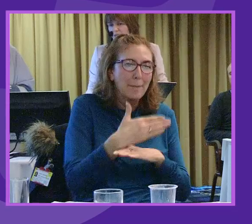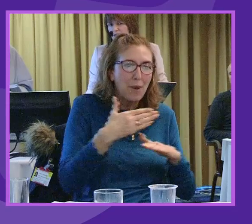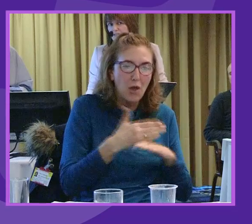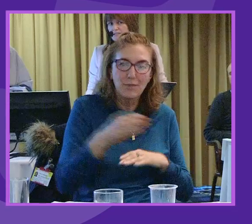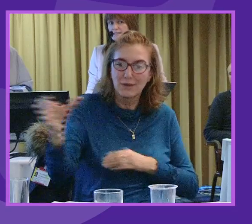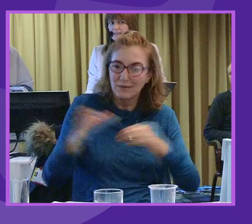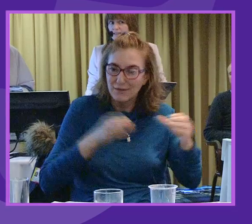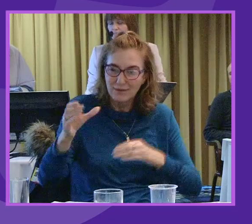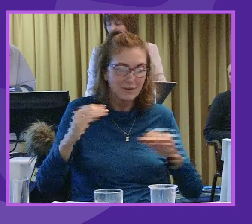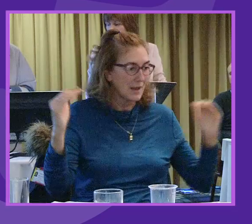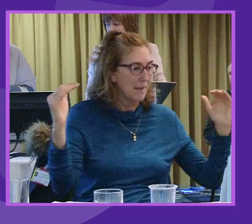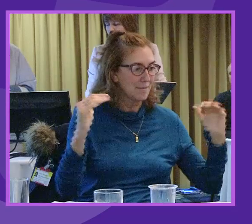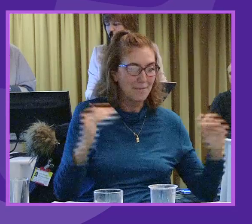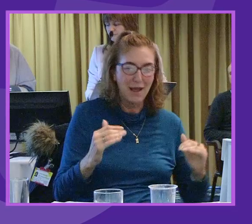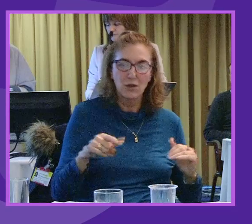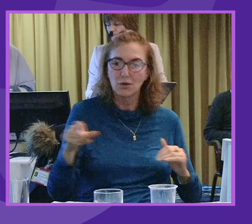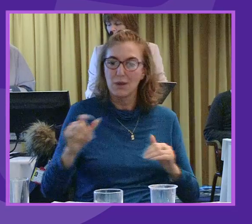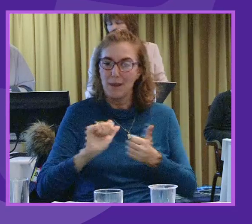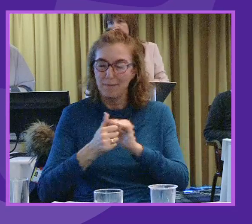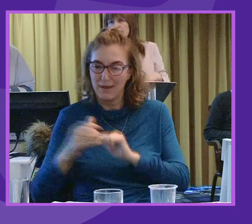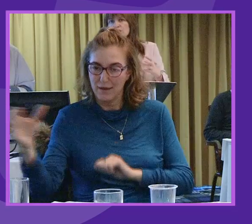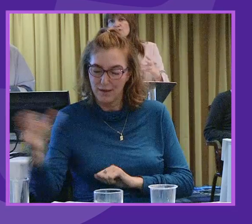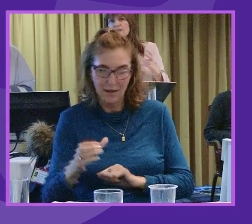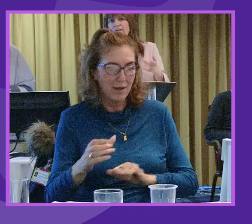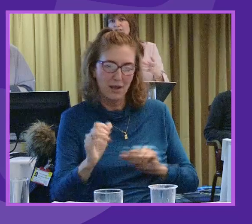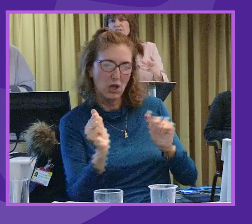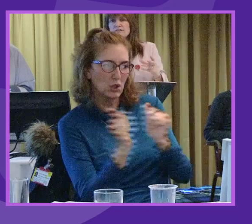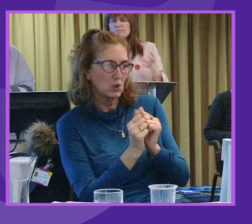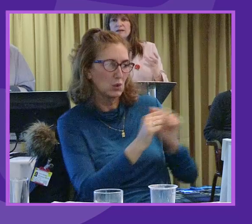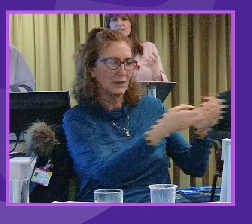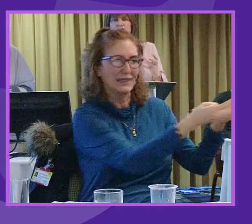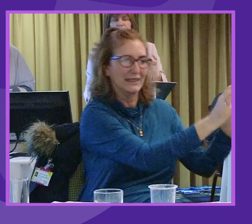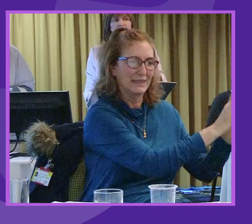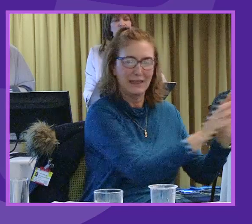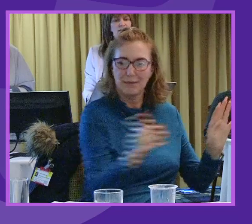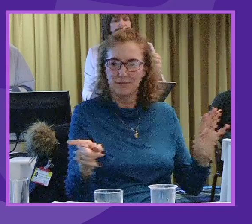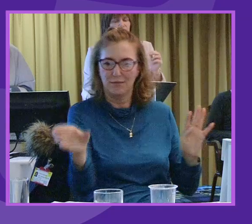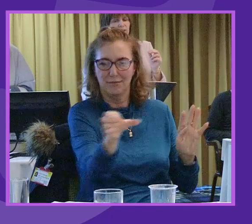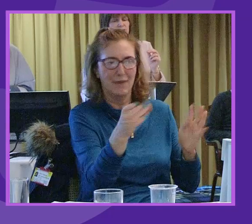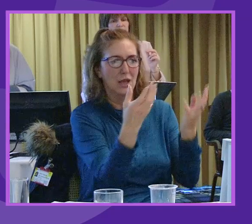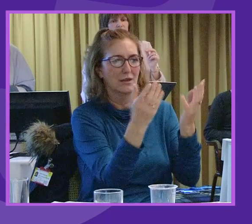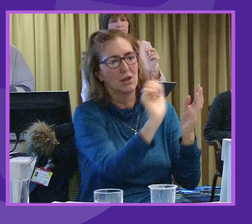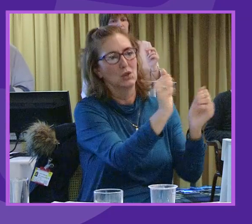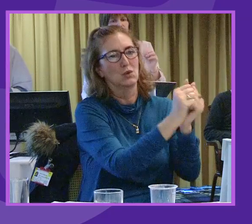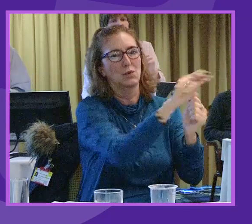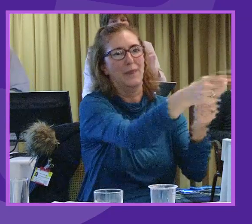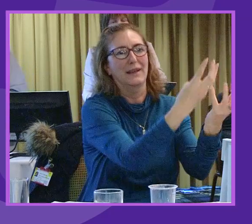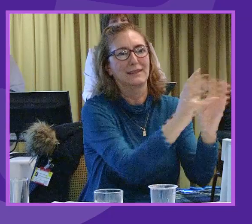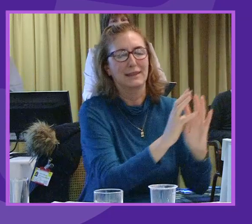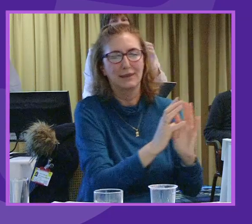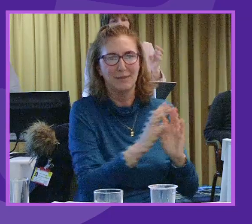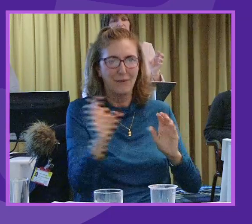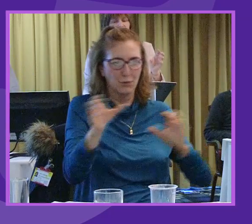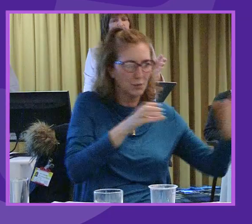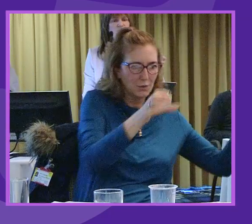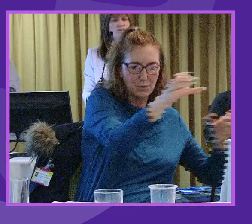going through employment, so matching roles and peers to teams. And also the evidence base suggests